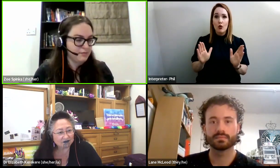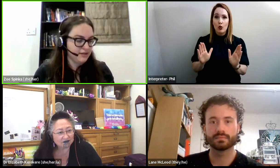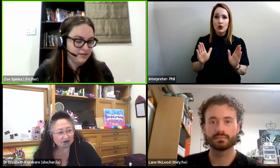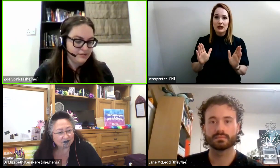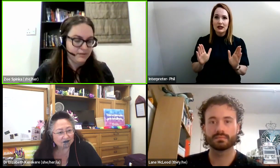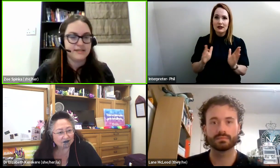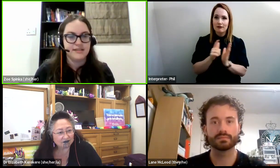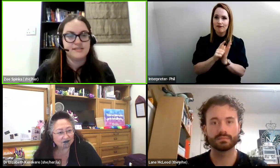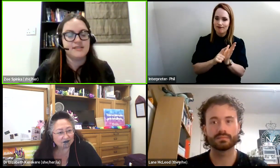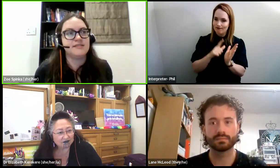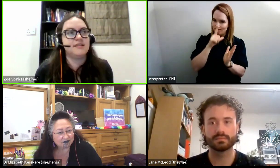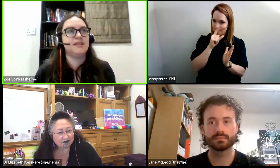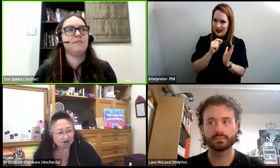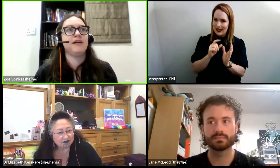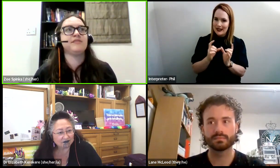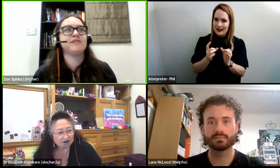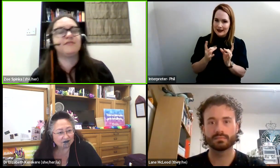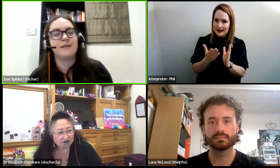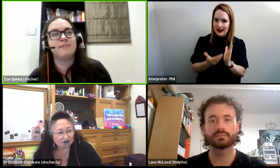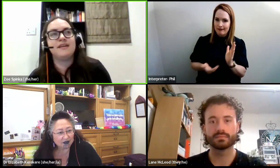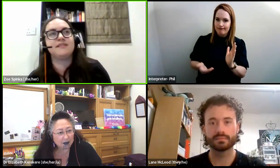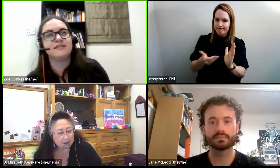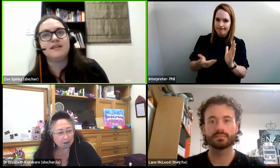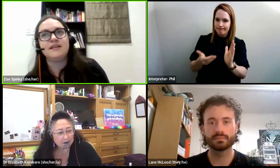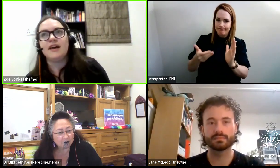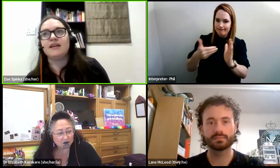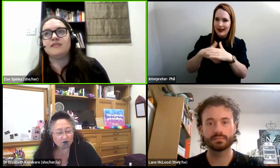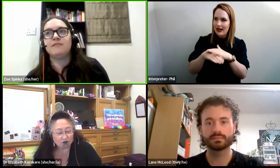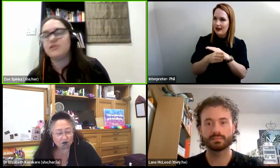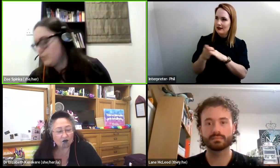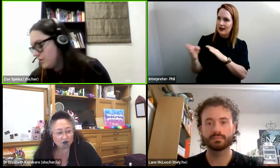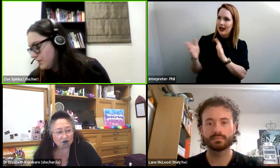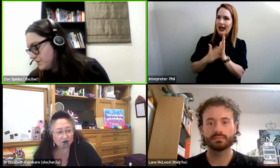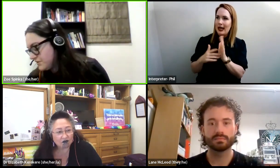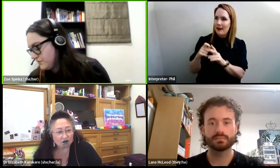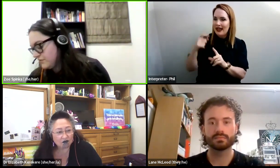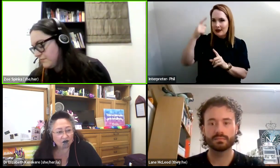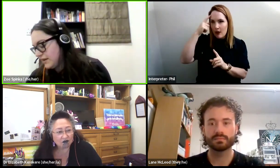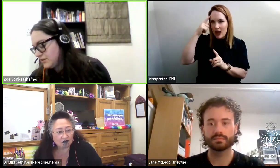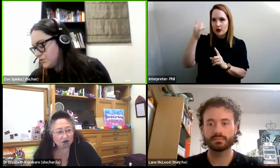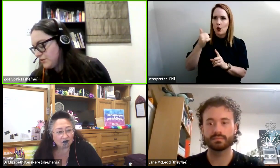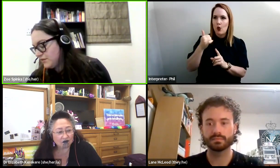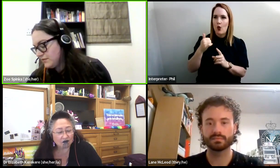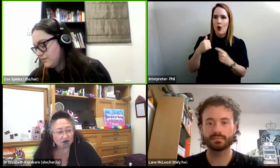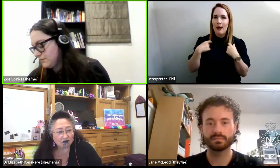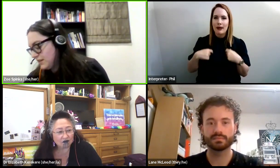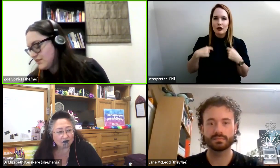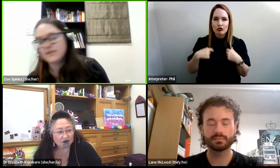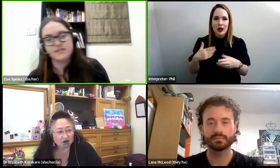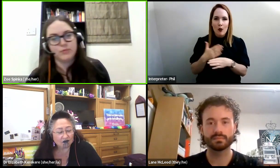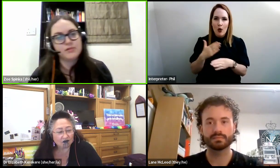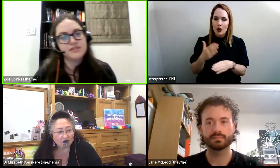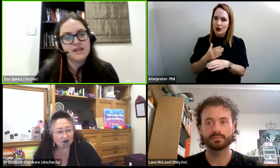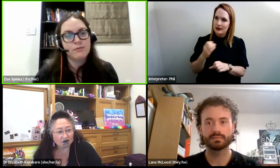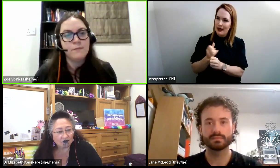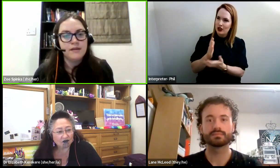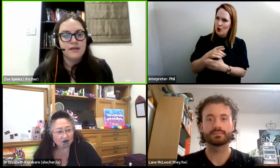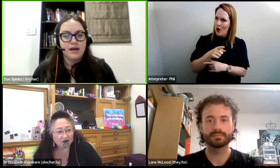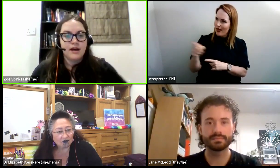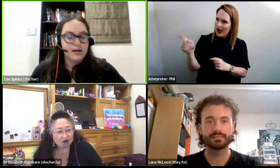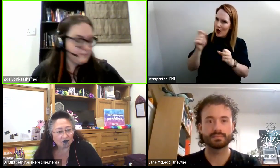start planting these seeds in the minds of MPs and ministry workers and making sure that these ideas are brought to the